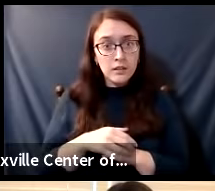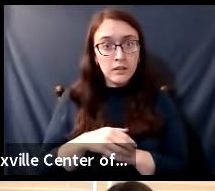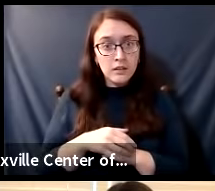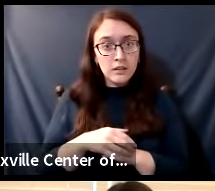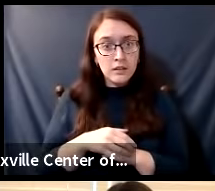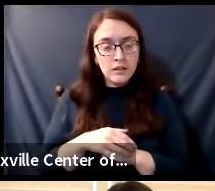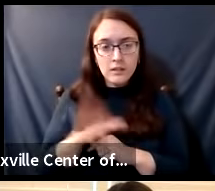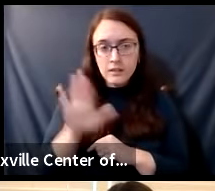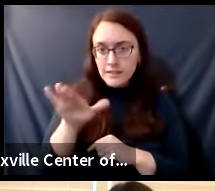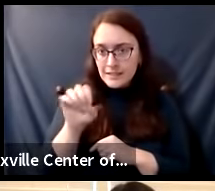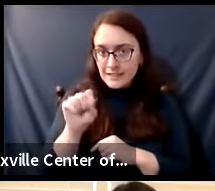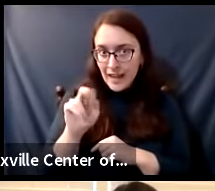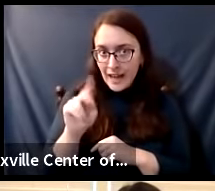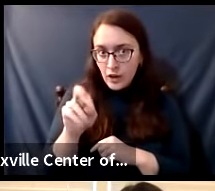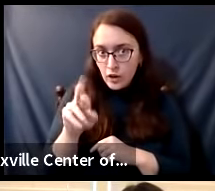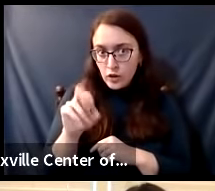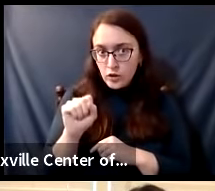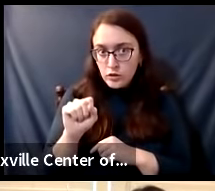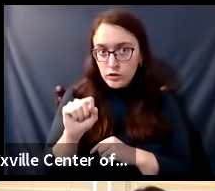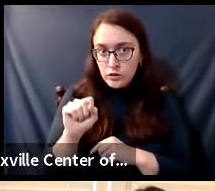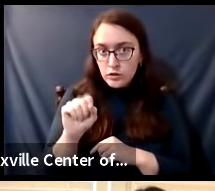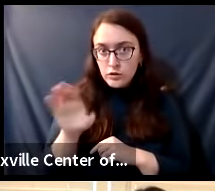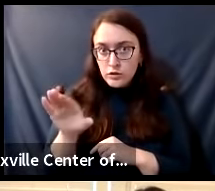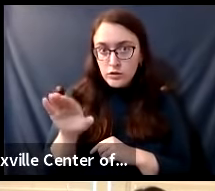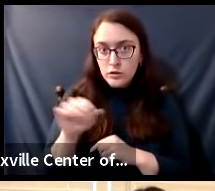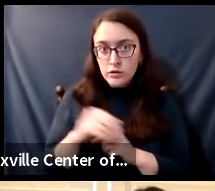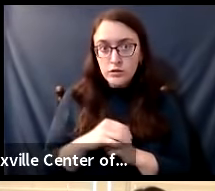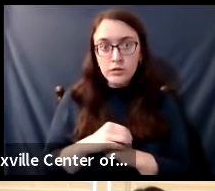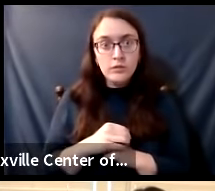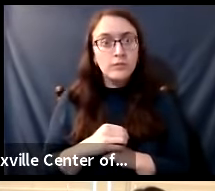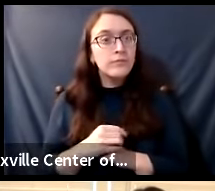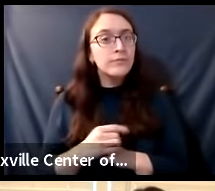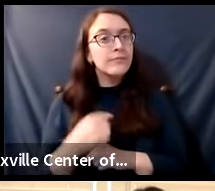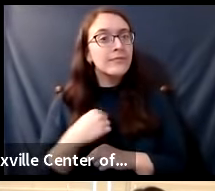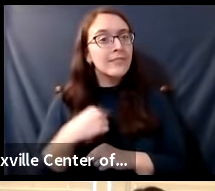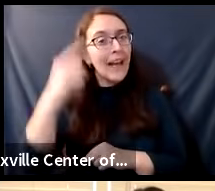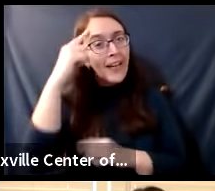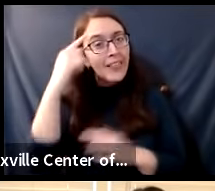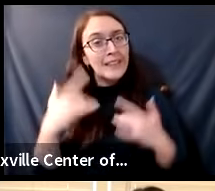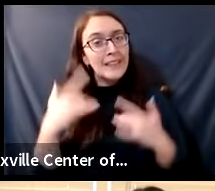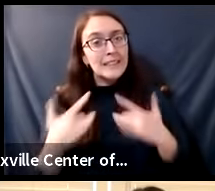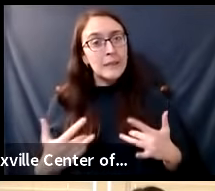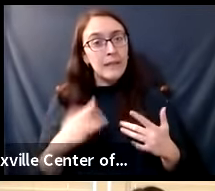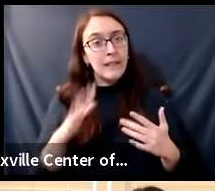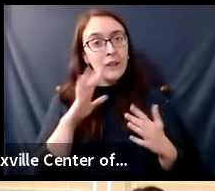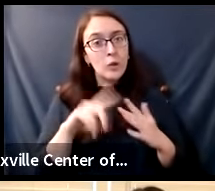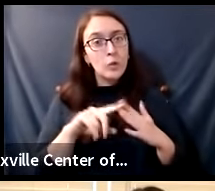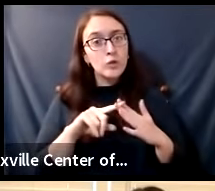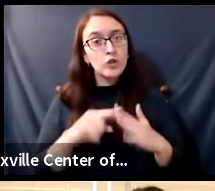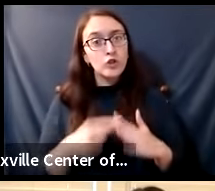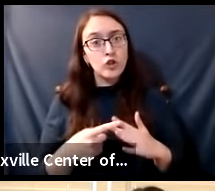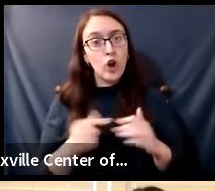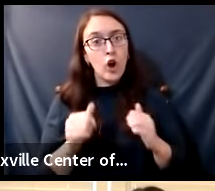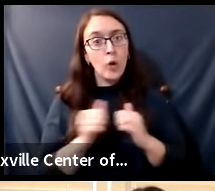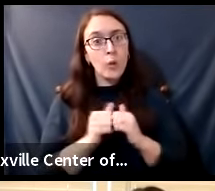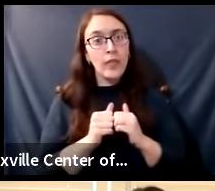Mr. Sanders? Is that Dr. correct? Buchanan, I think typically you all start with the